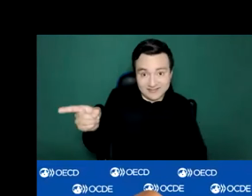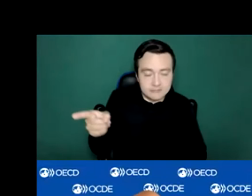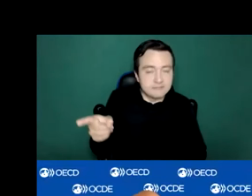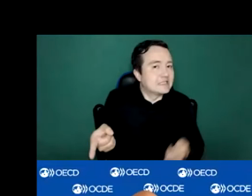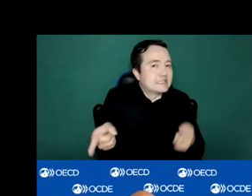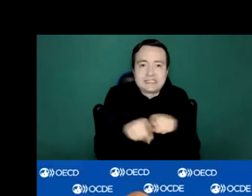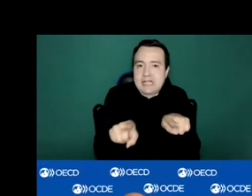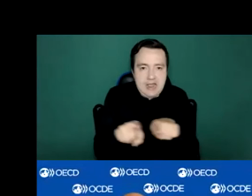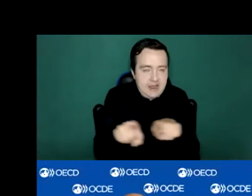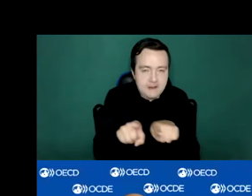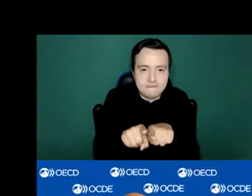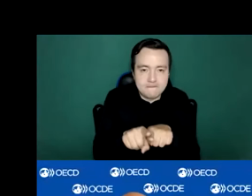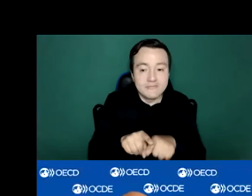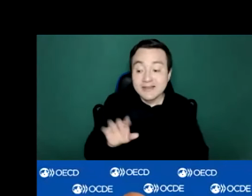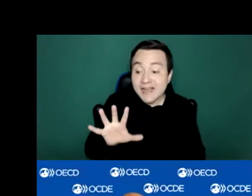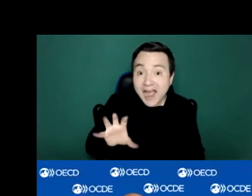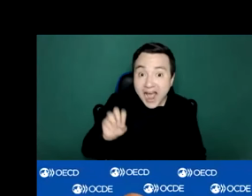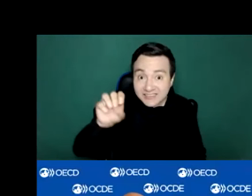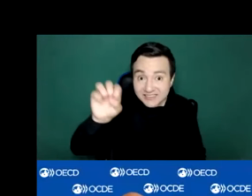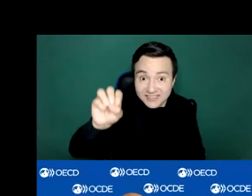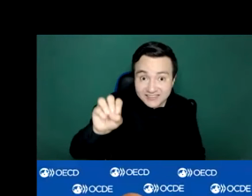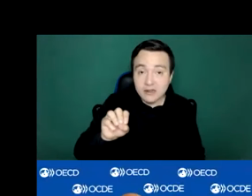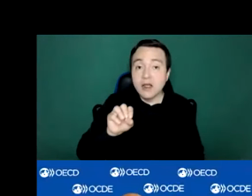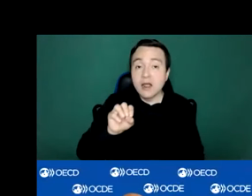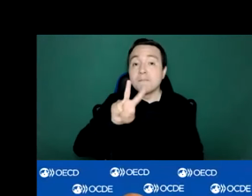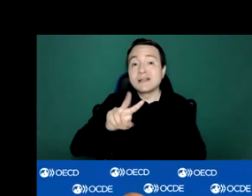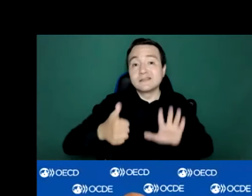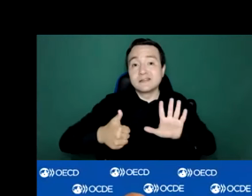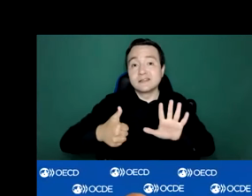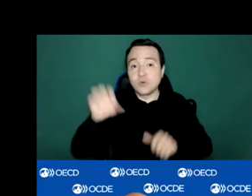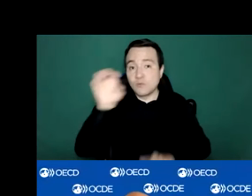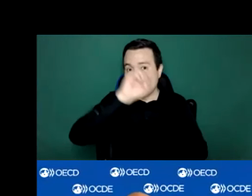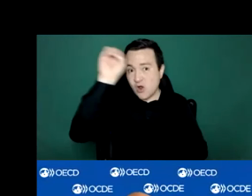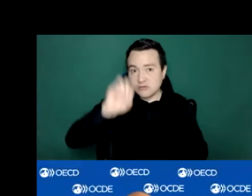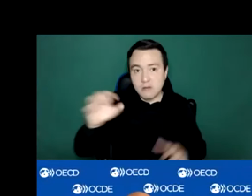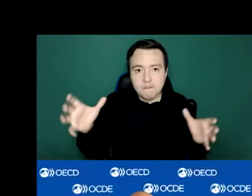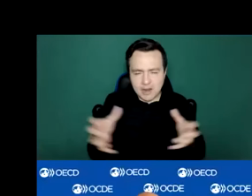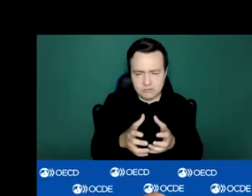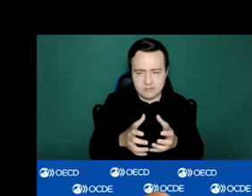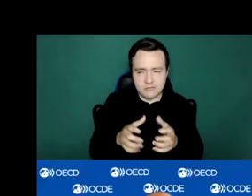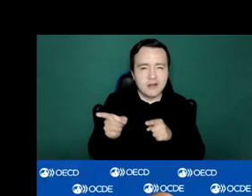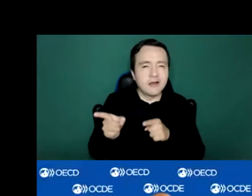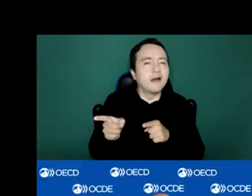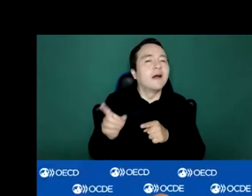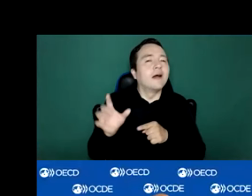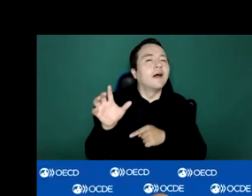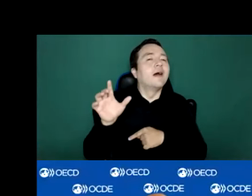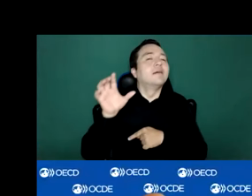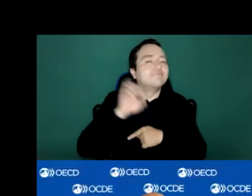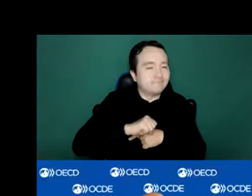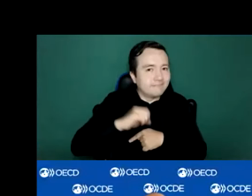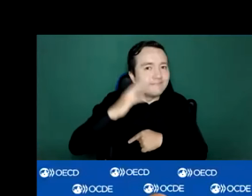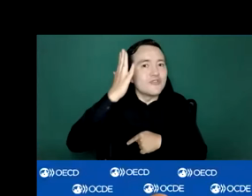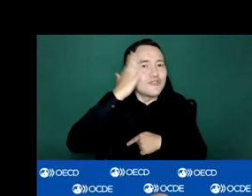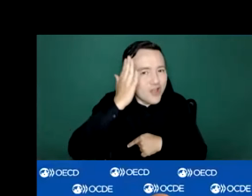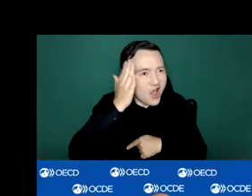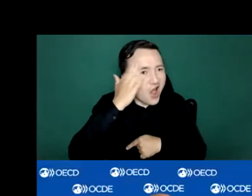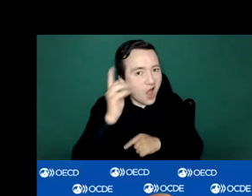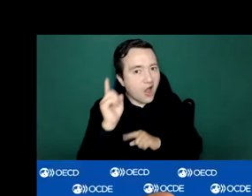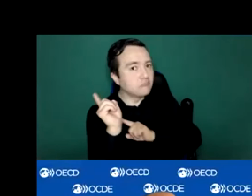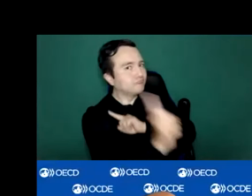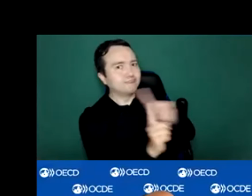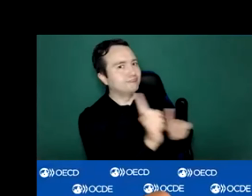is important that we already have important challenges in primary healthcare, and COVID made them even more